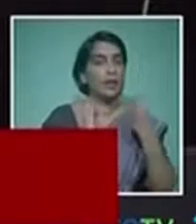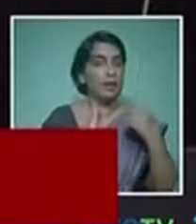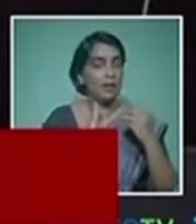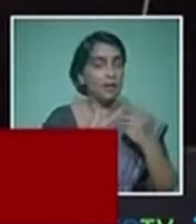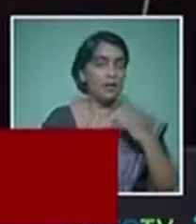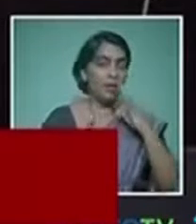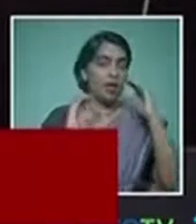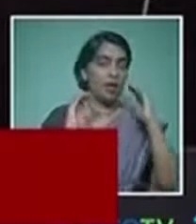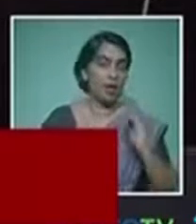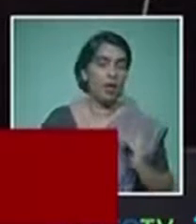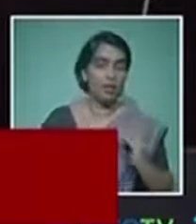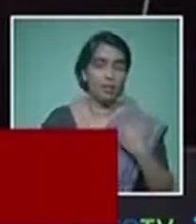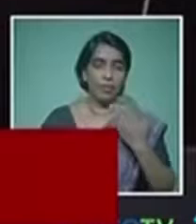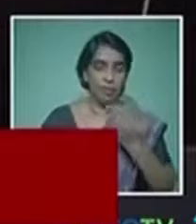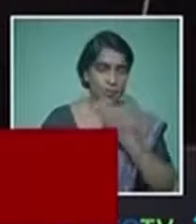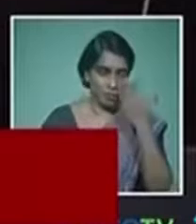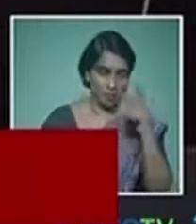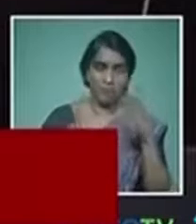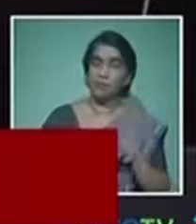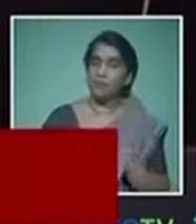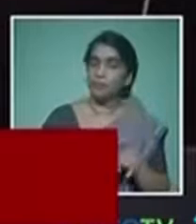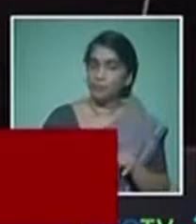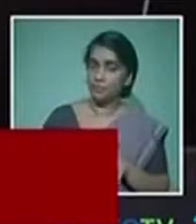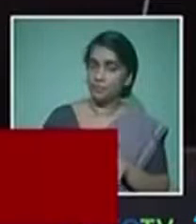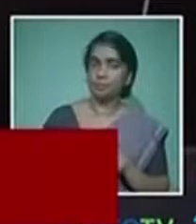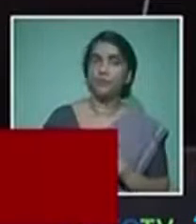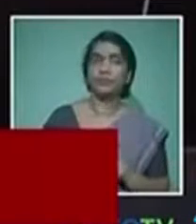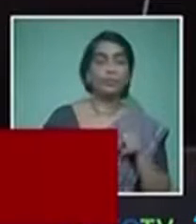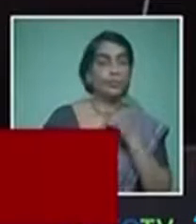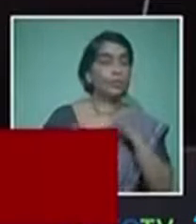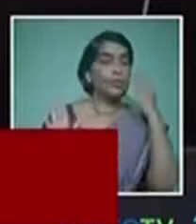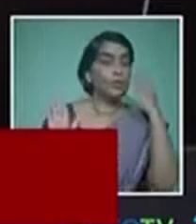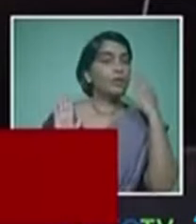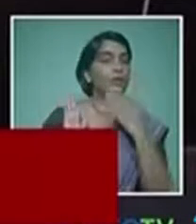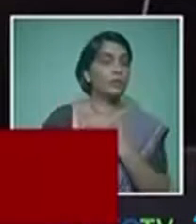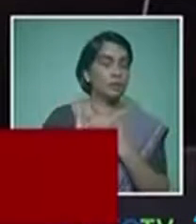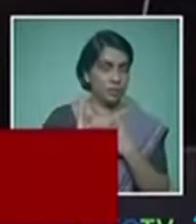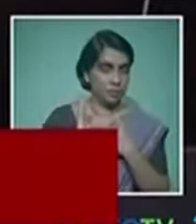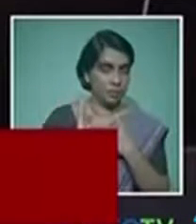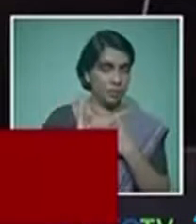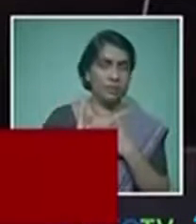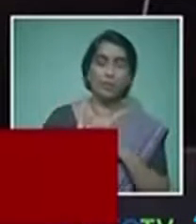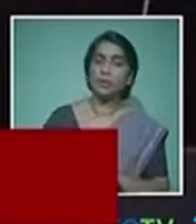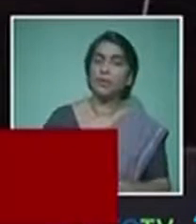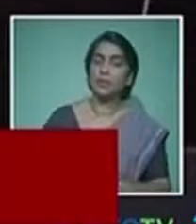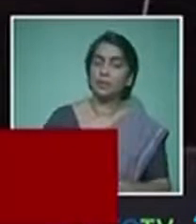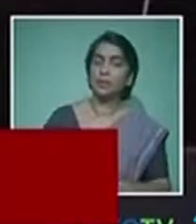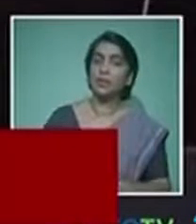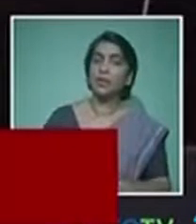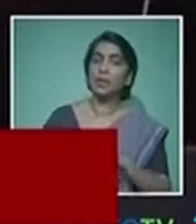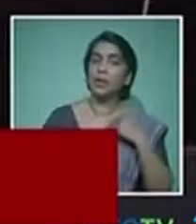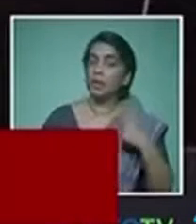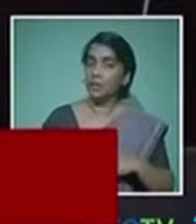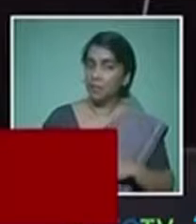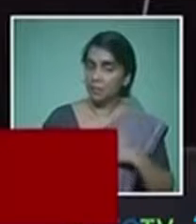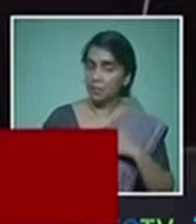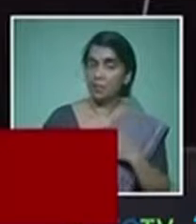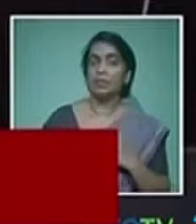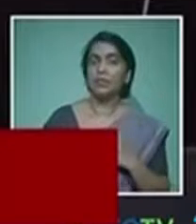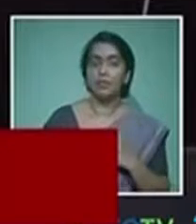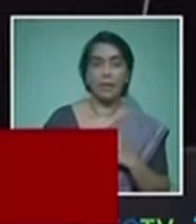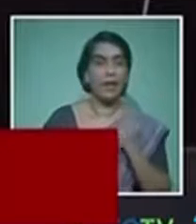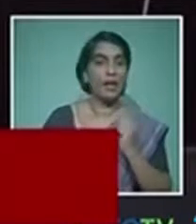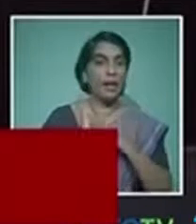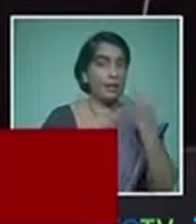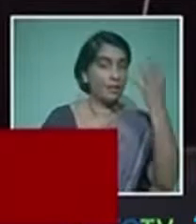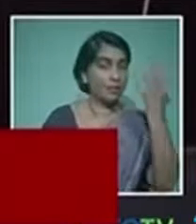there is a rollover risk associated with short-term domestic borrowing given the current high-yielding rates on